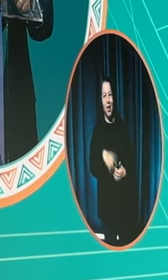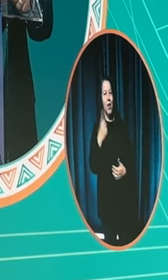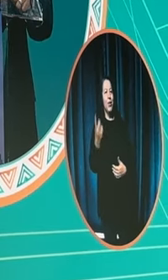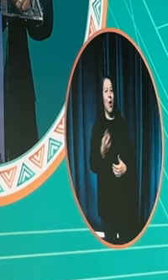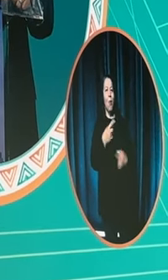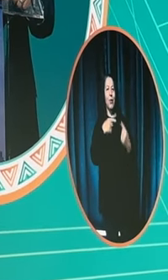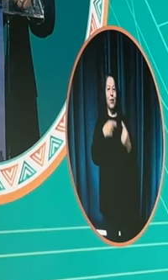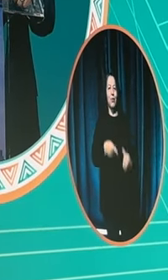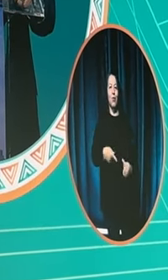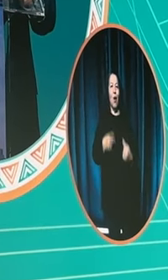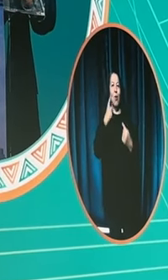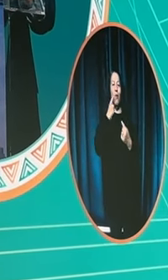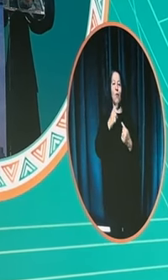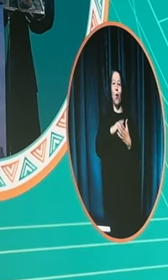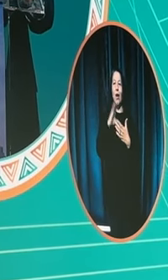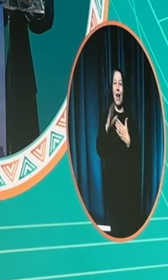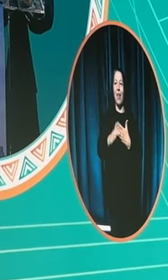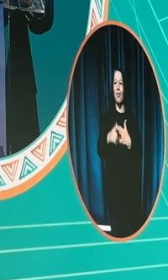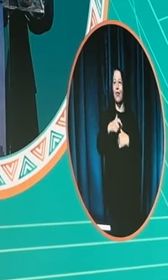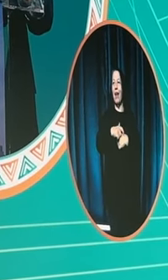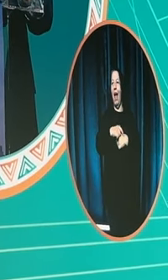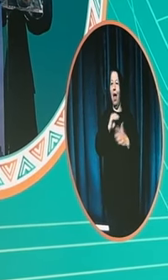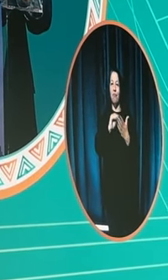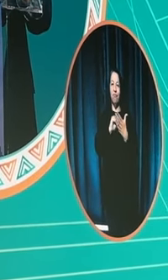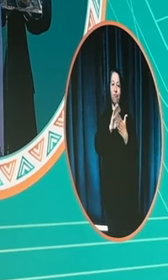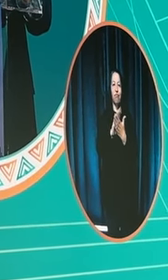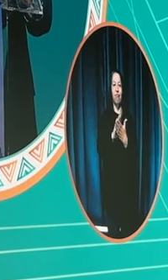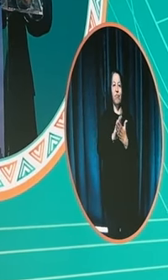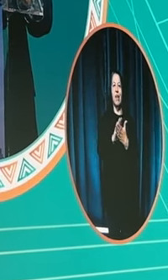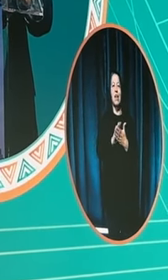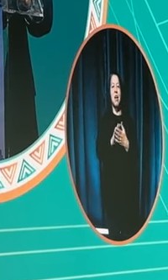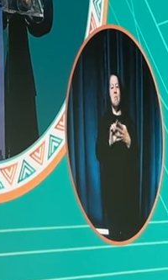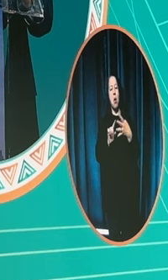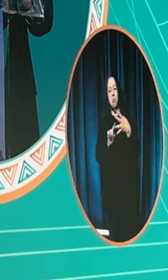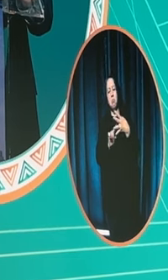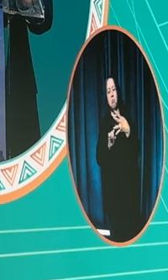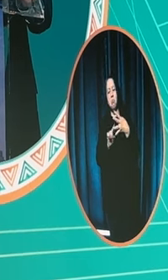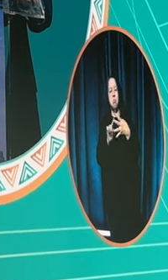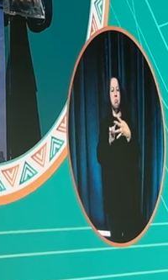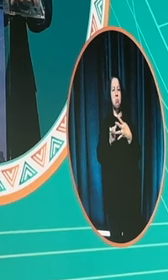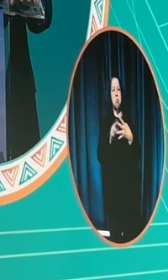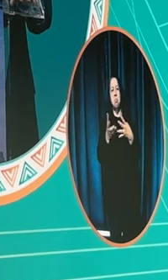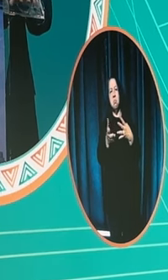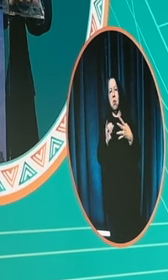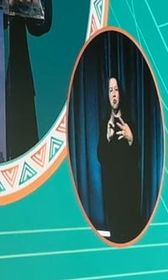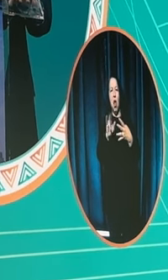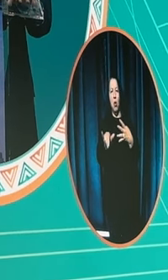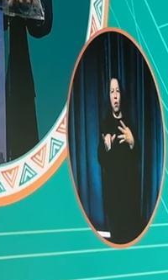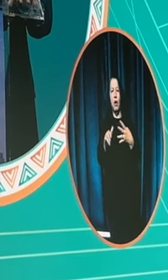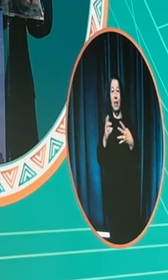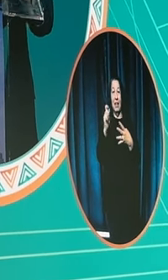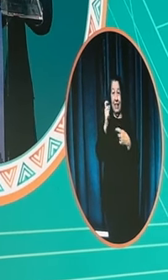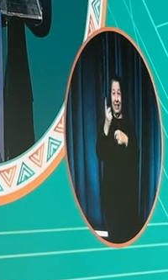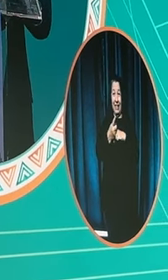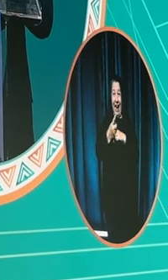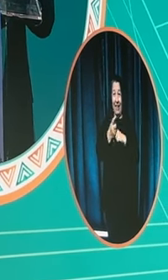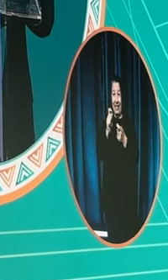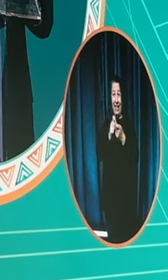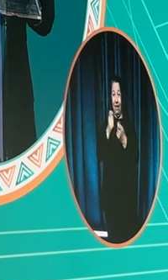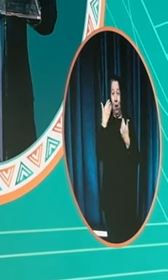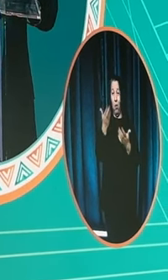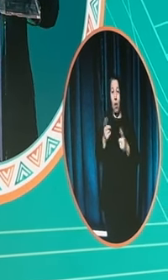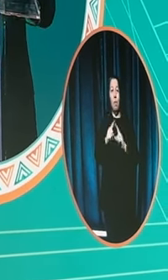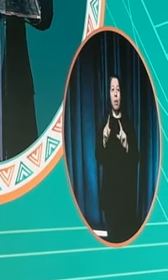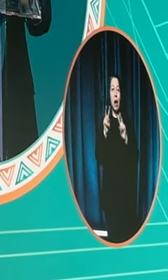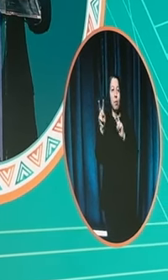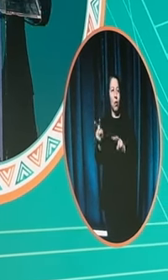calendar space. Sometime about mid-January or so, don't know dates yet. I'm looking forward to convening